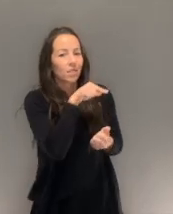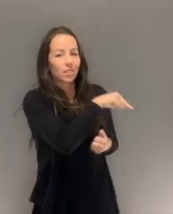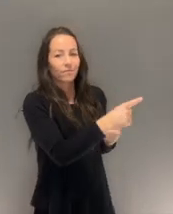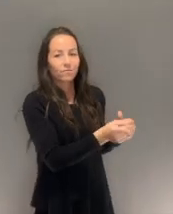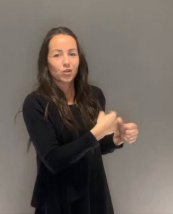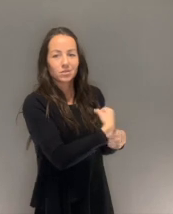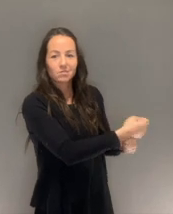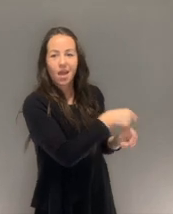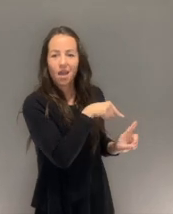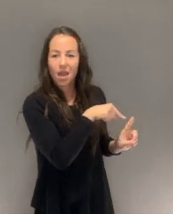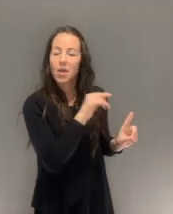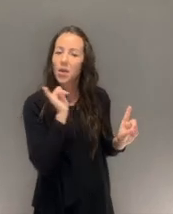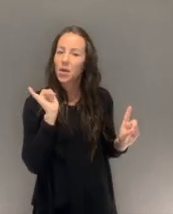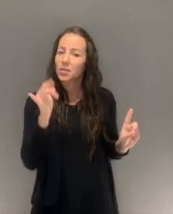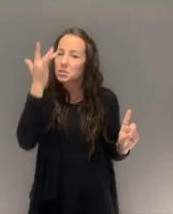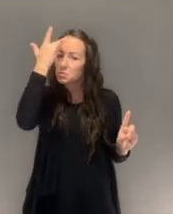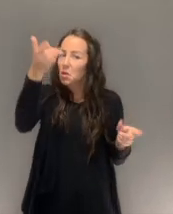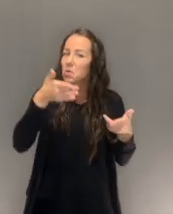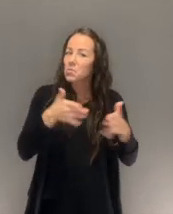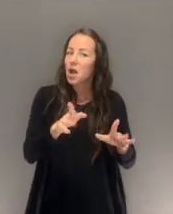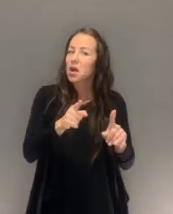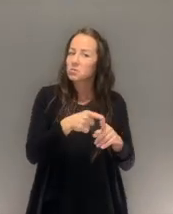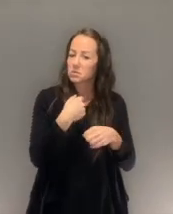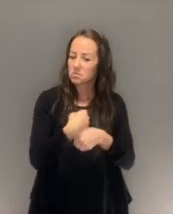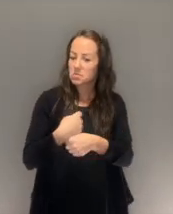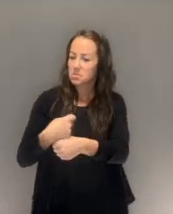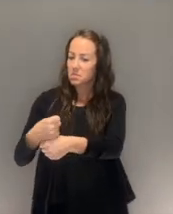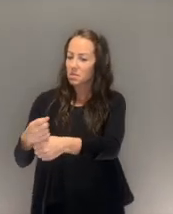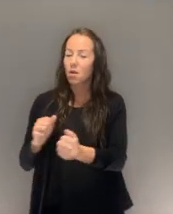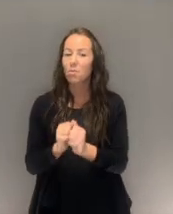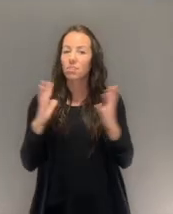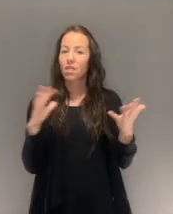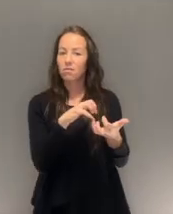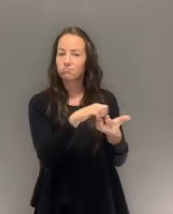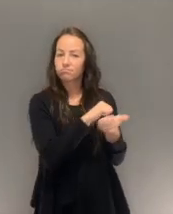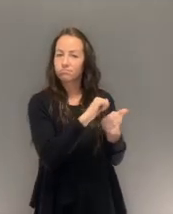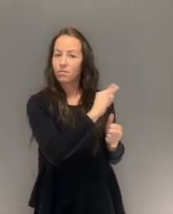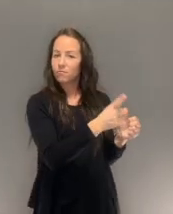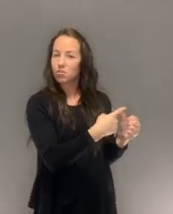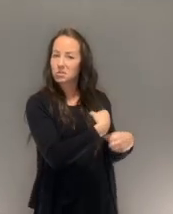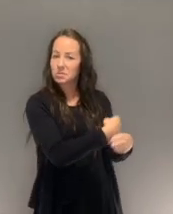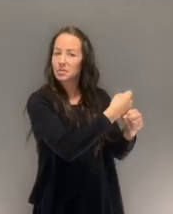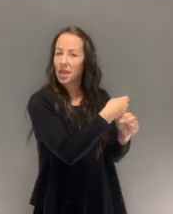mass produce images without destroying the initial plate